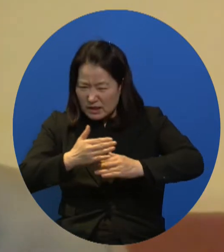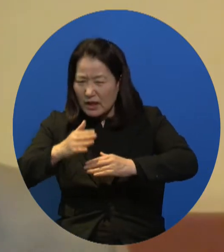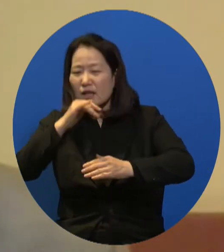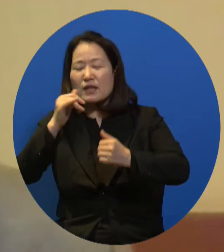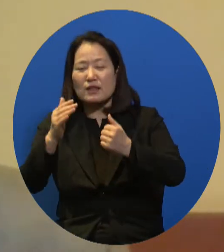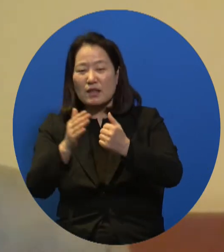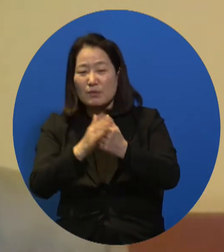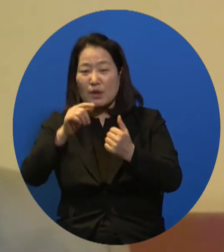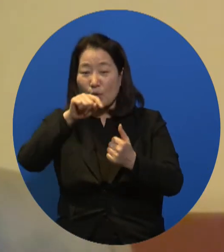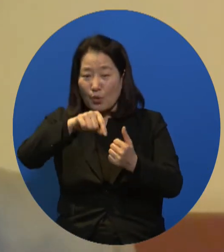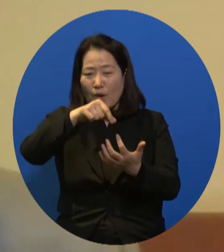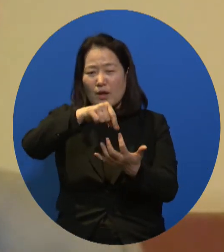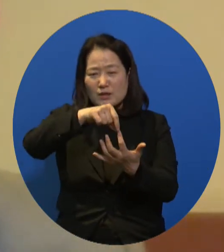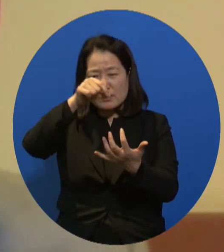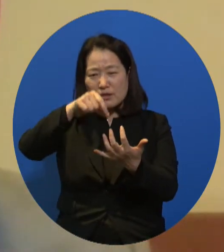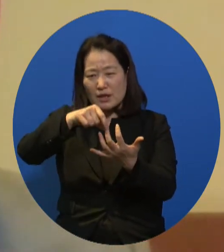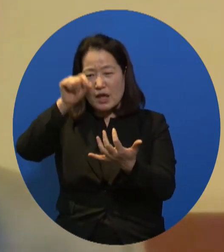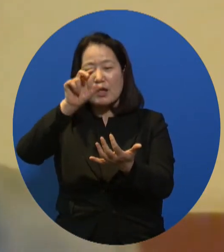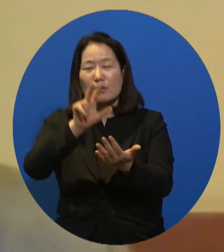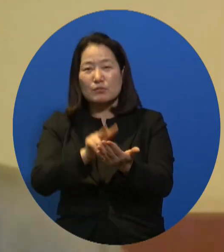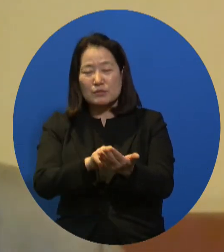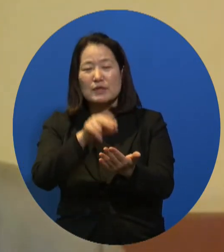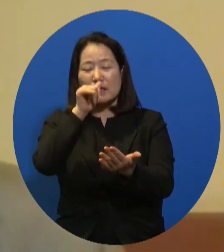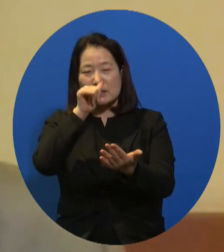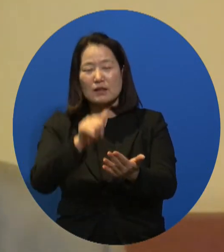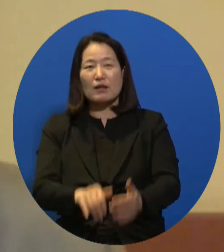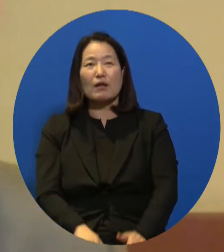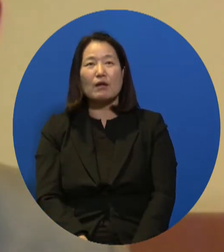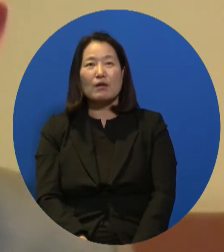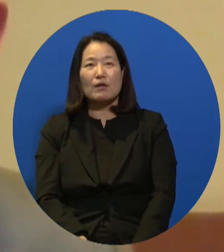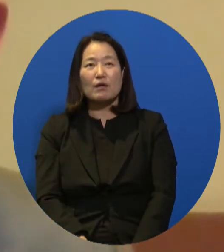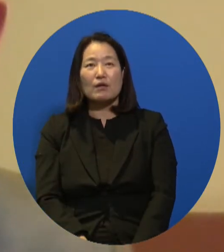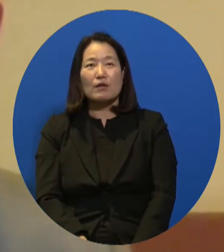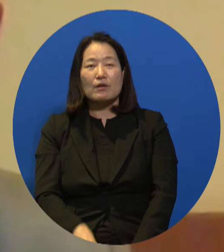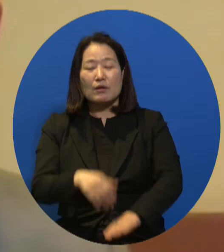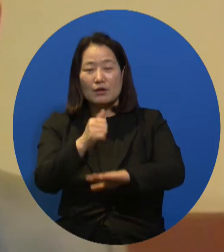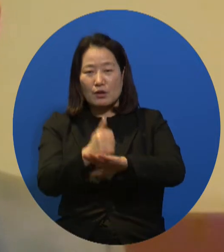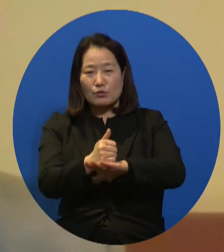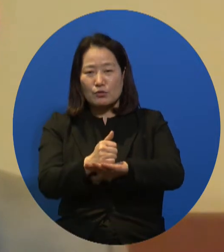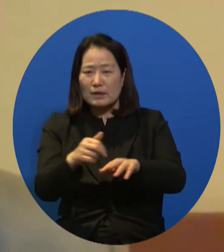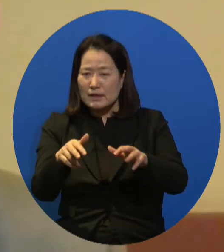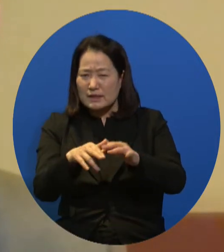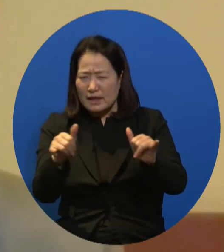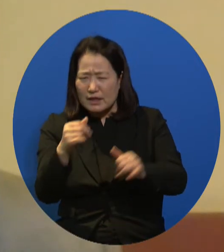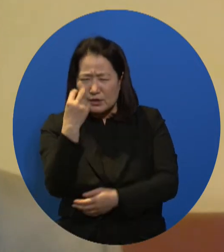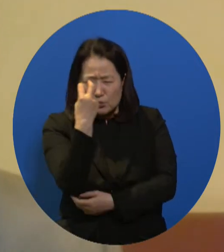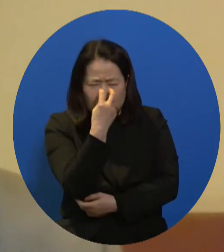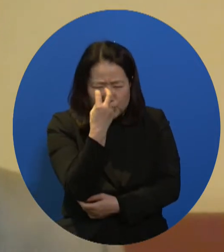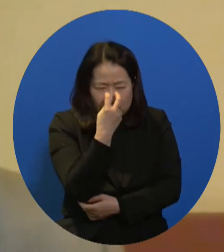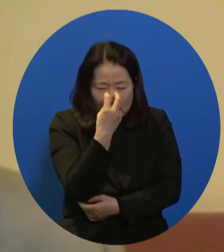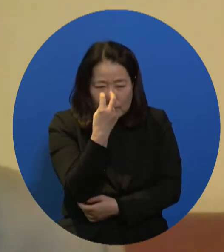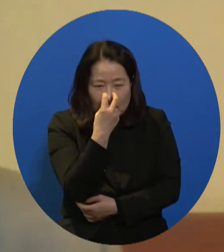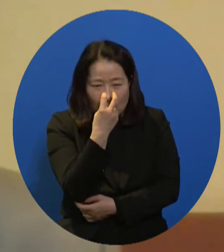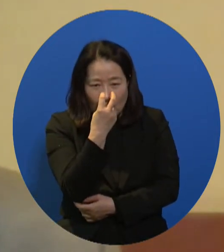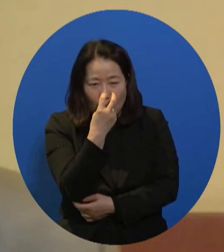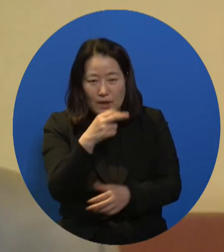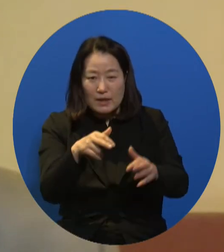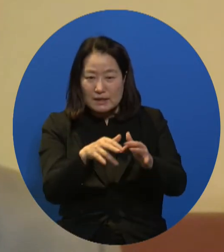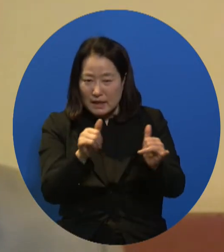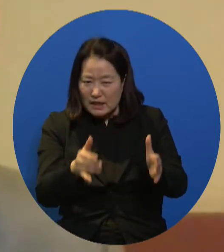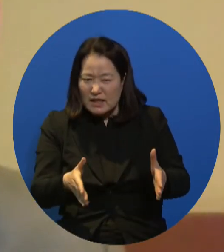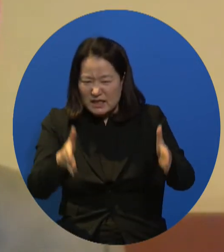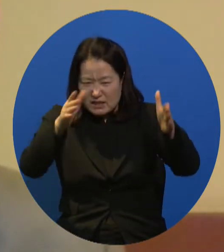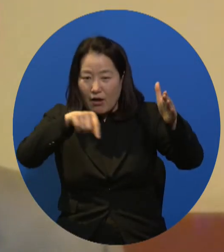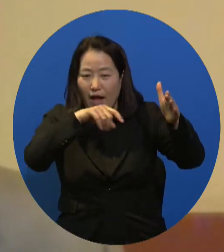a misguided form of care and investing huge sums of EU aid in increasing